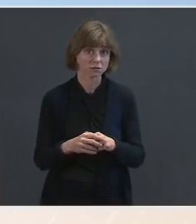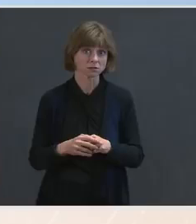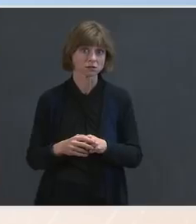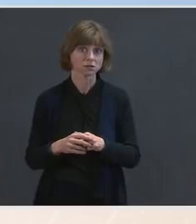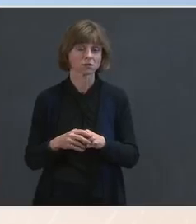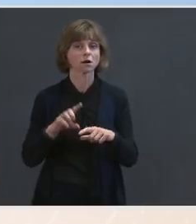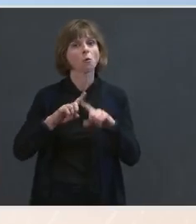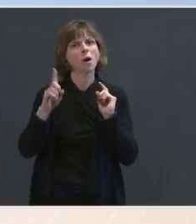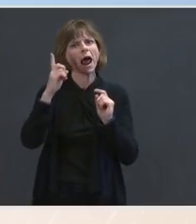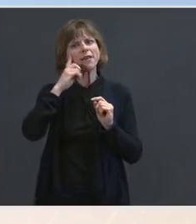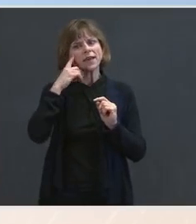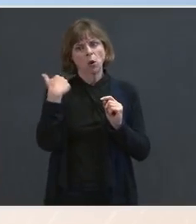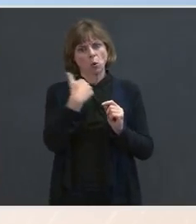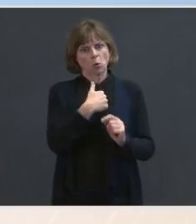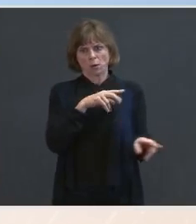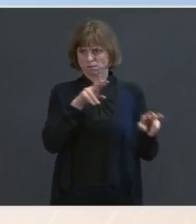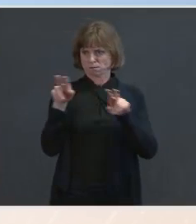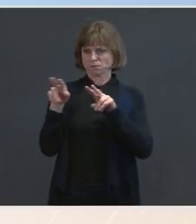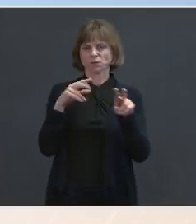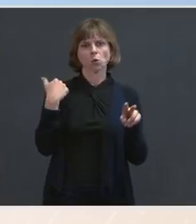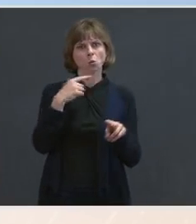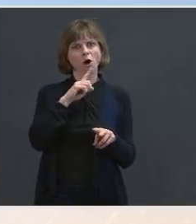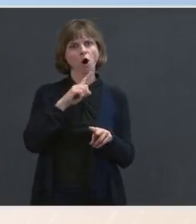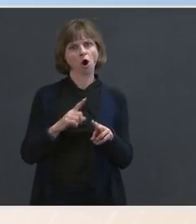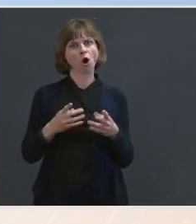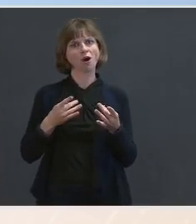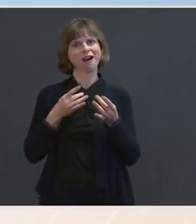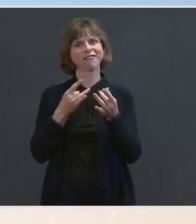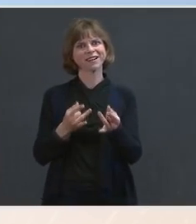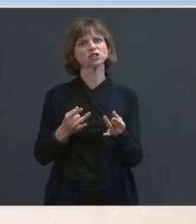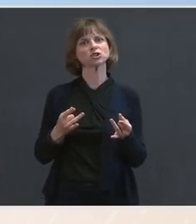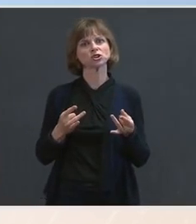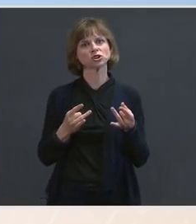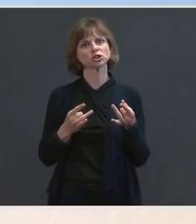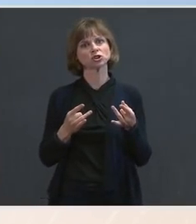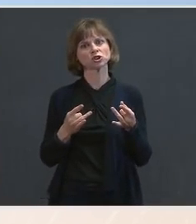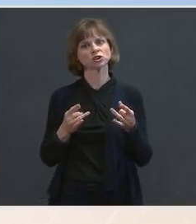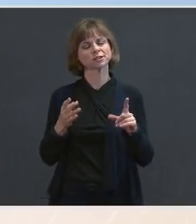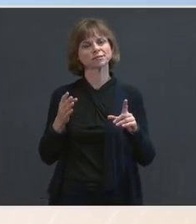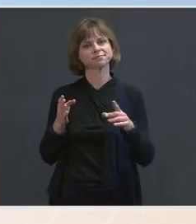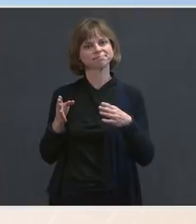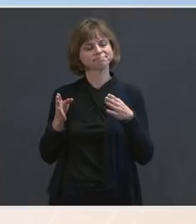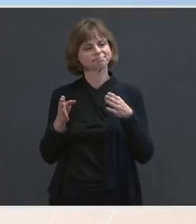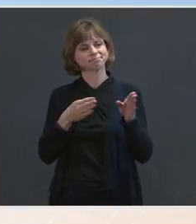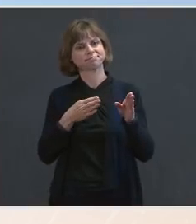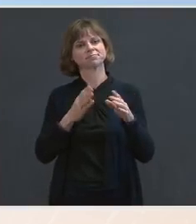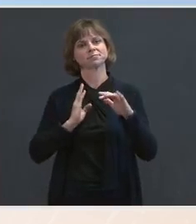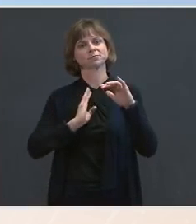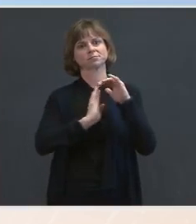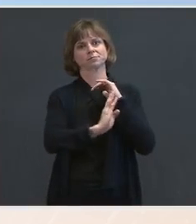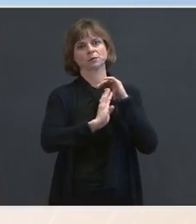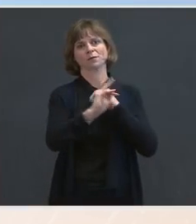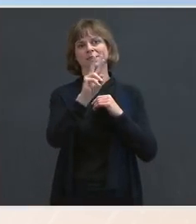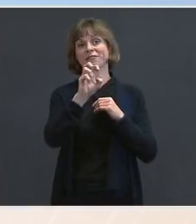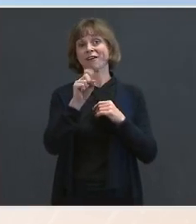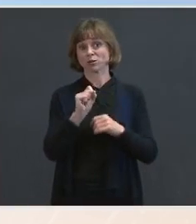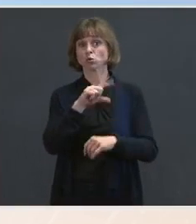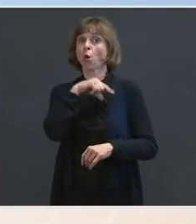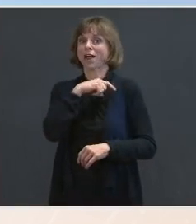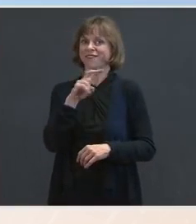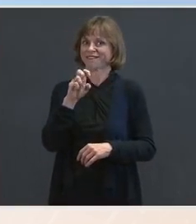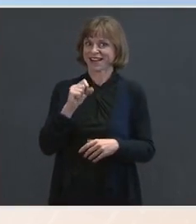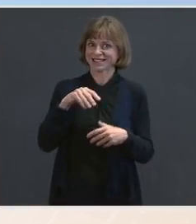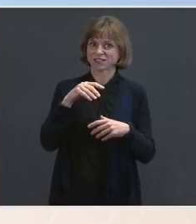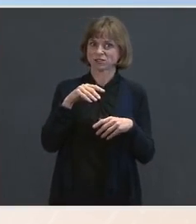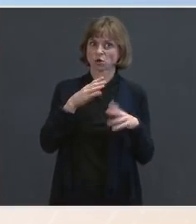seeing, Jeff, is that we are very efficiently moving veterans who qualify through the system, and we're hearing very positive feedback